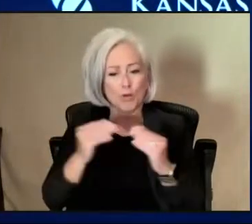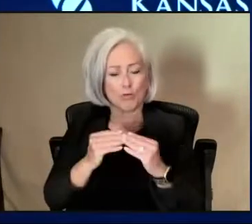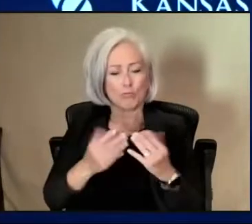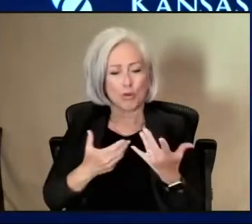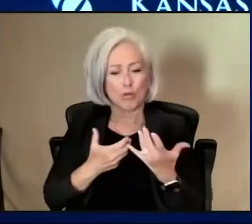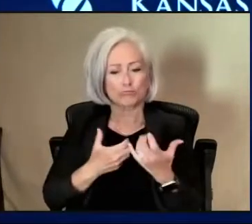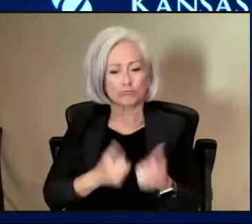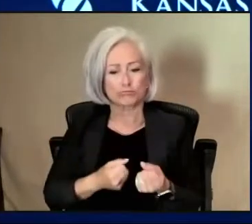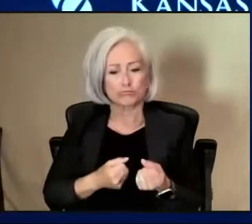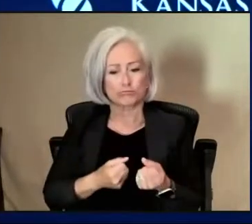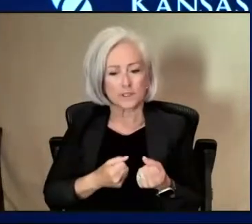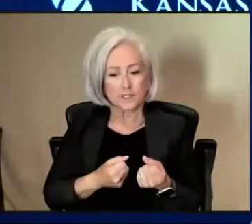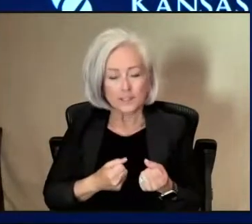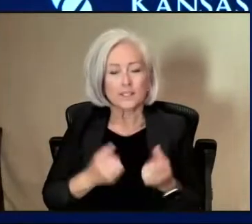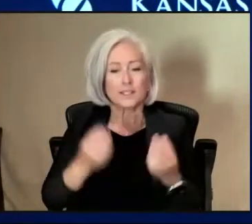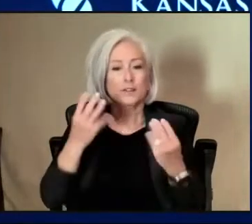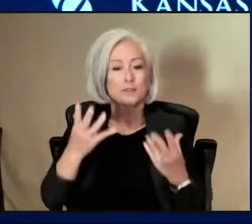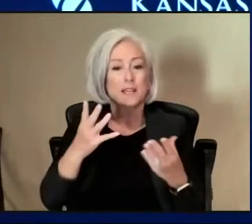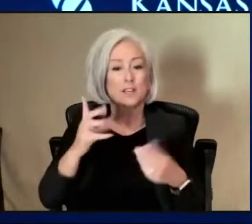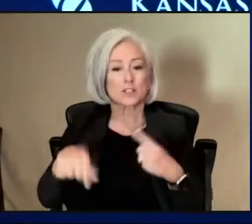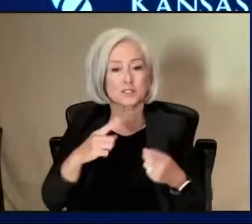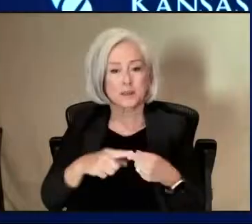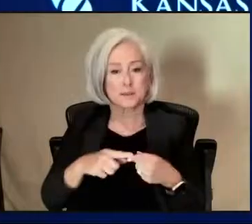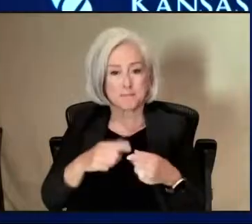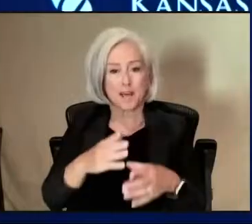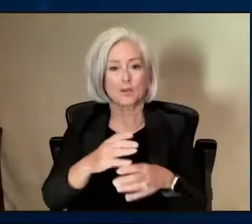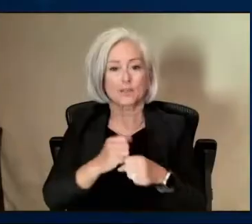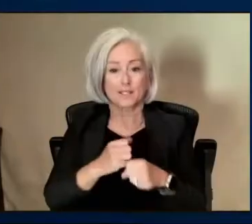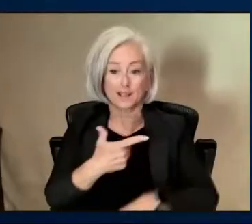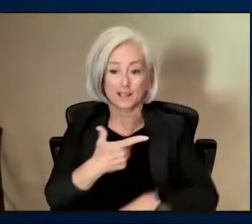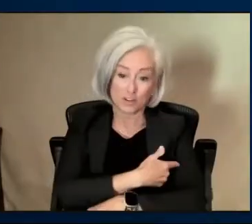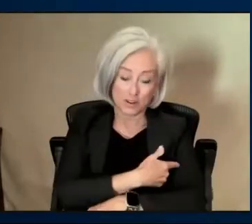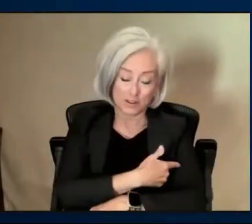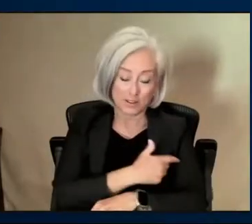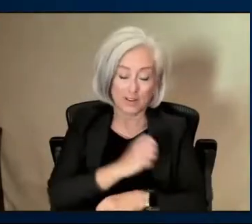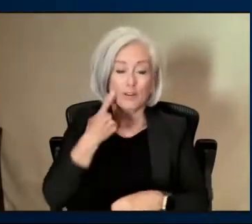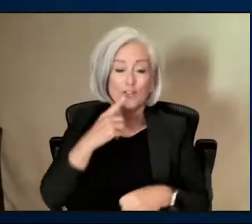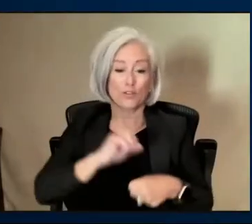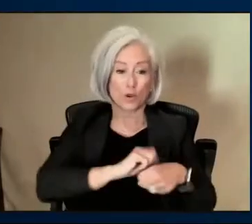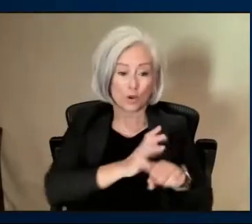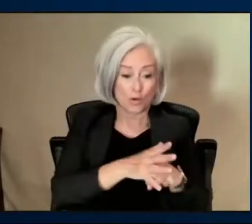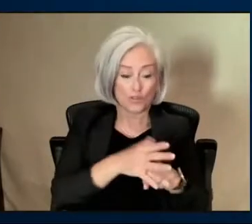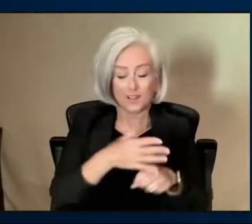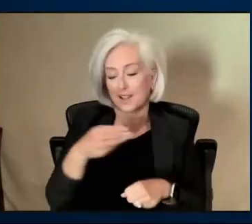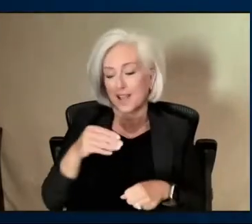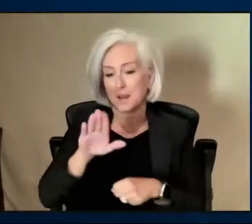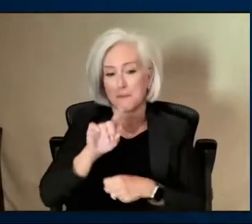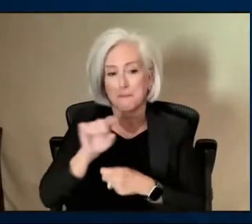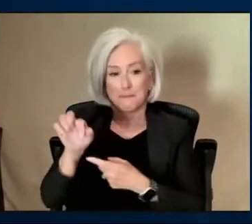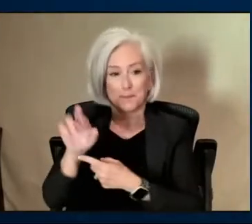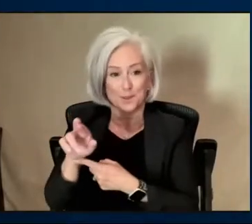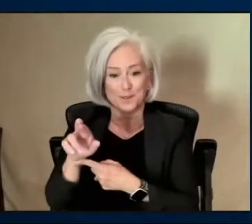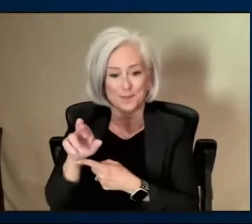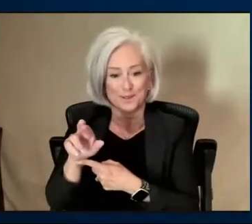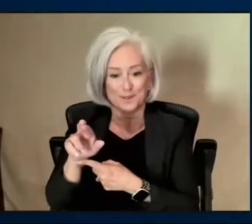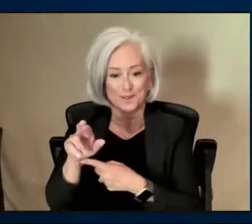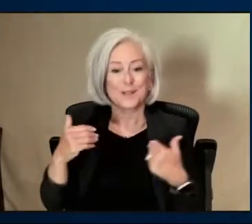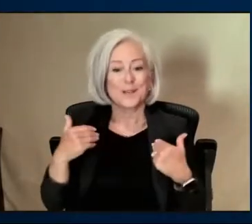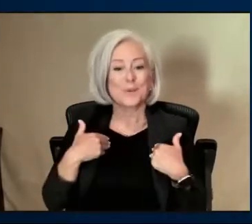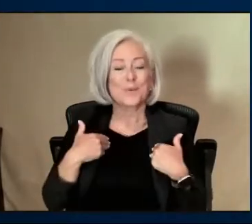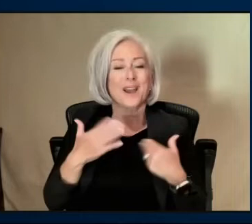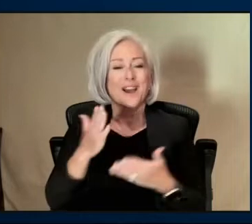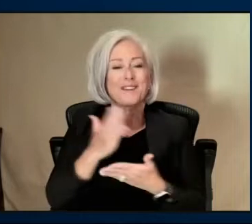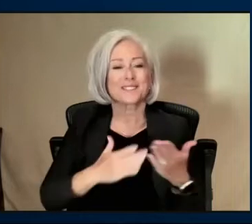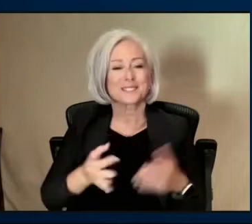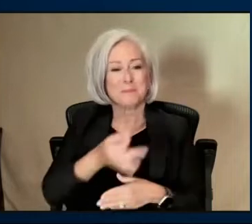get it, including boosters. Now, I have a lot of help today. Our panel of experts